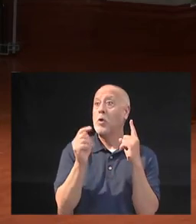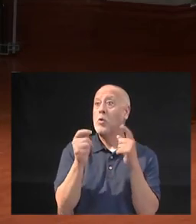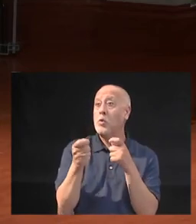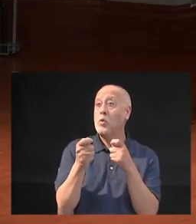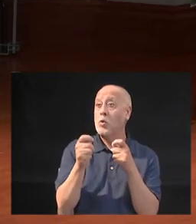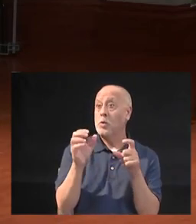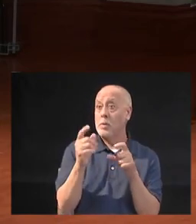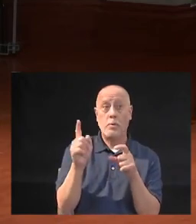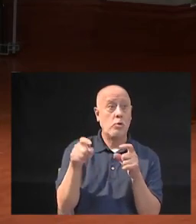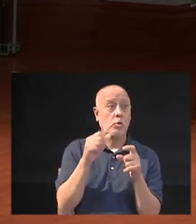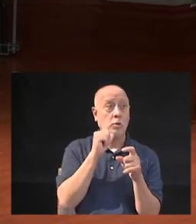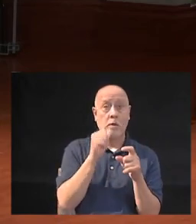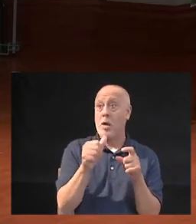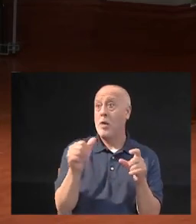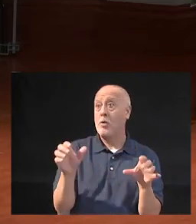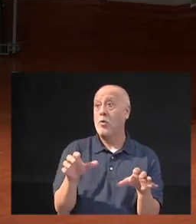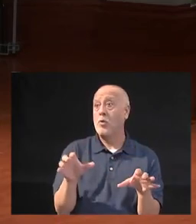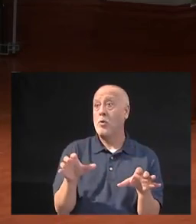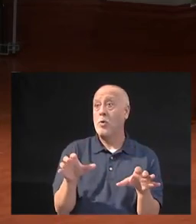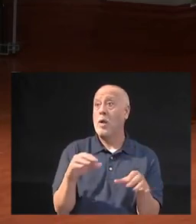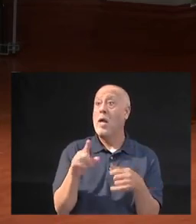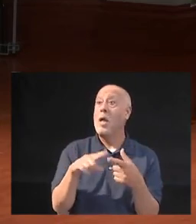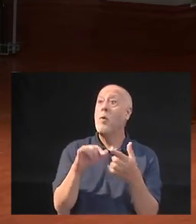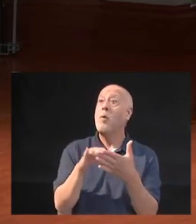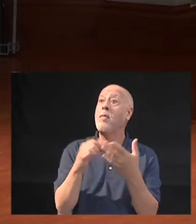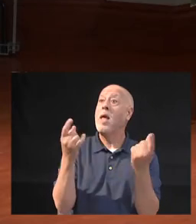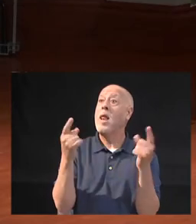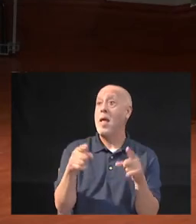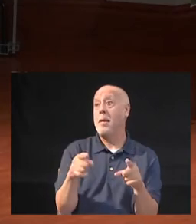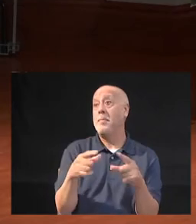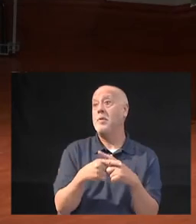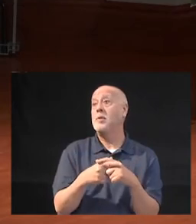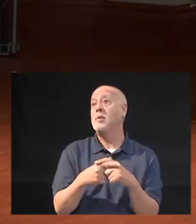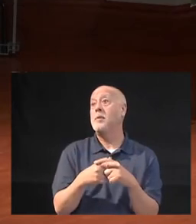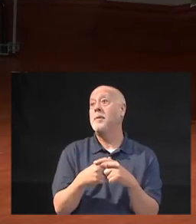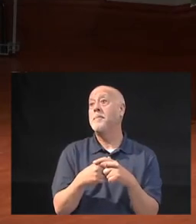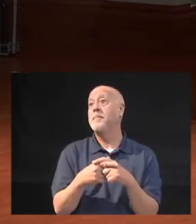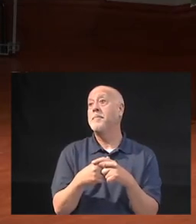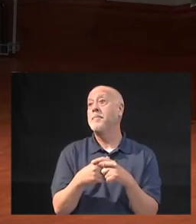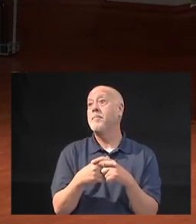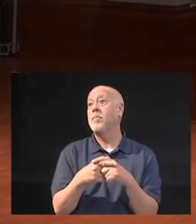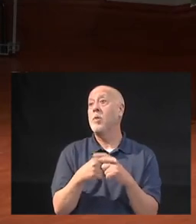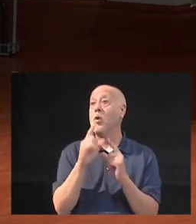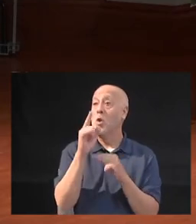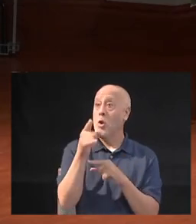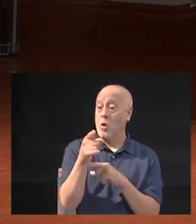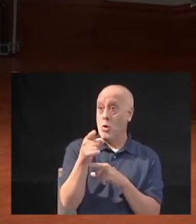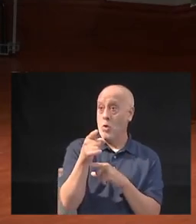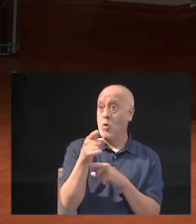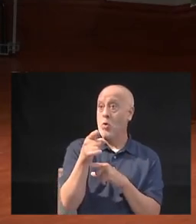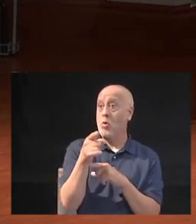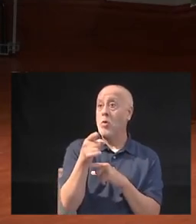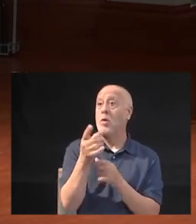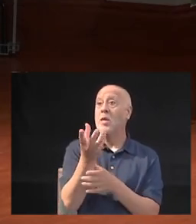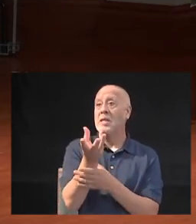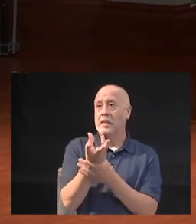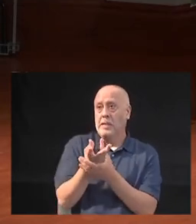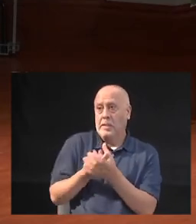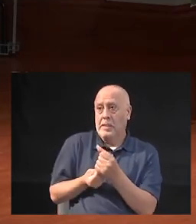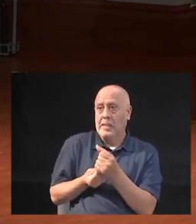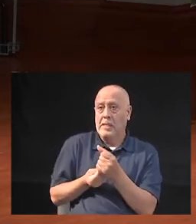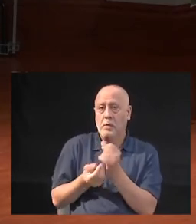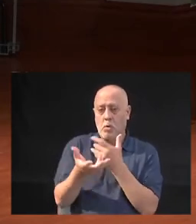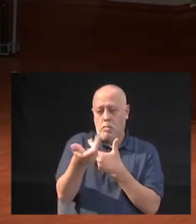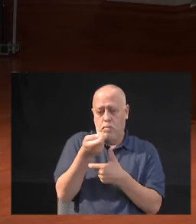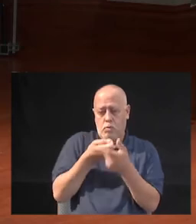to do something you shouldn't do. And when that happens, you get sucked into that